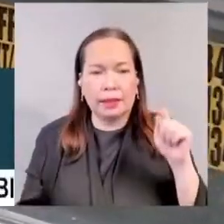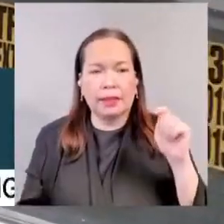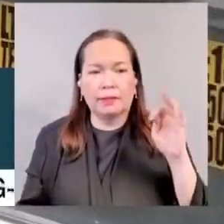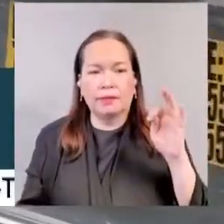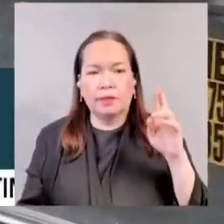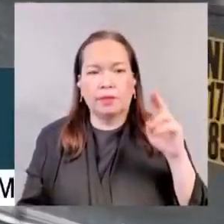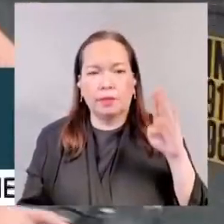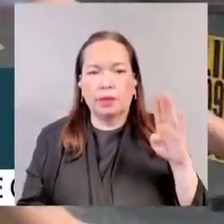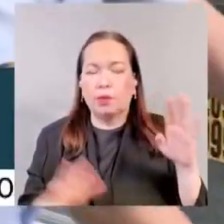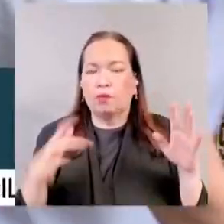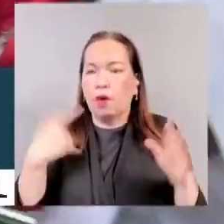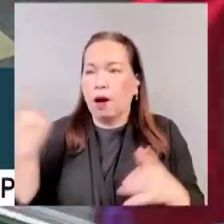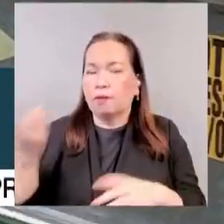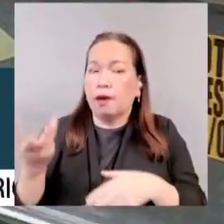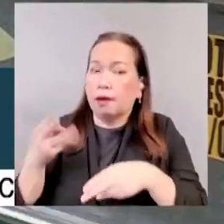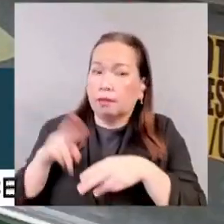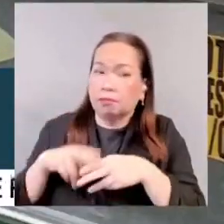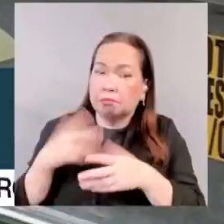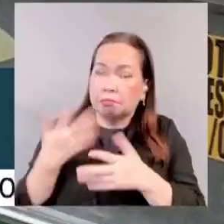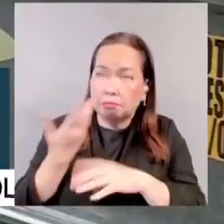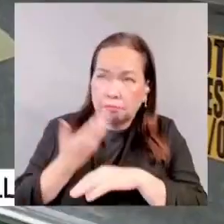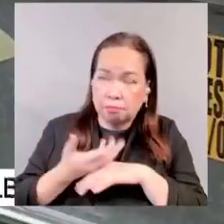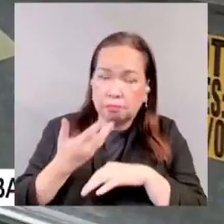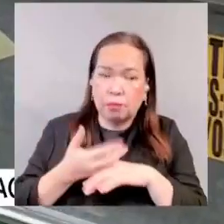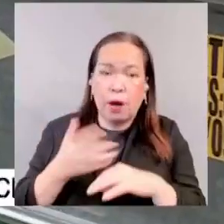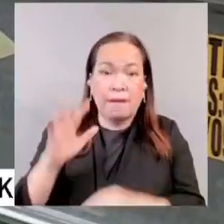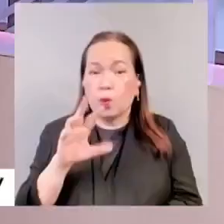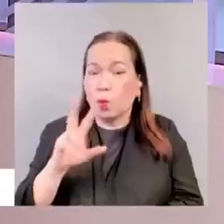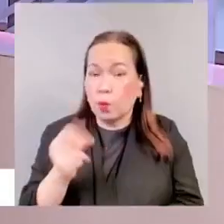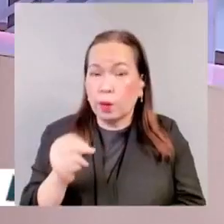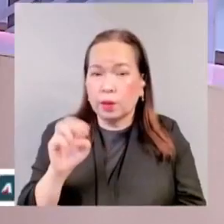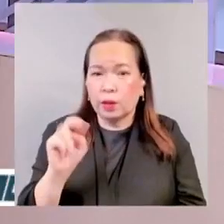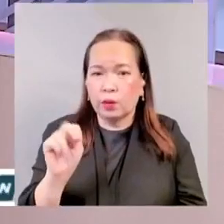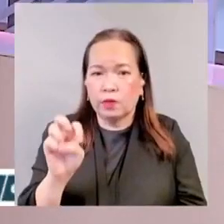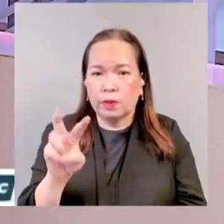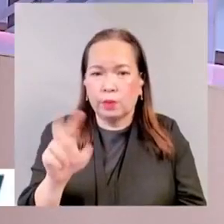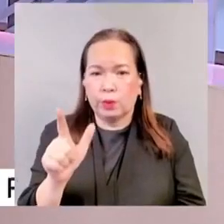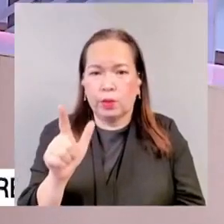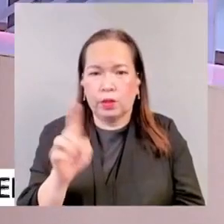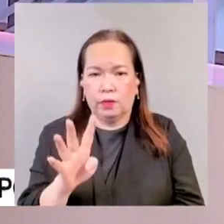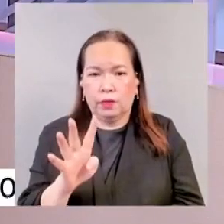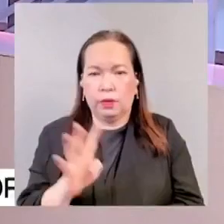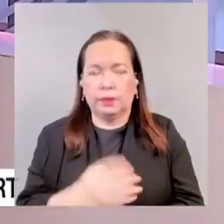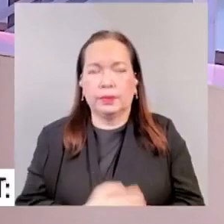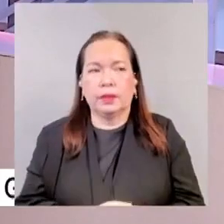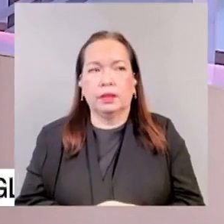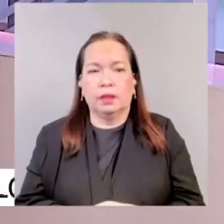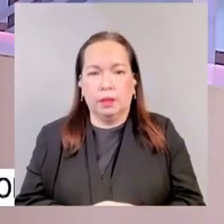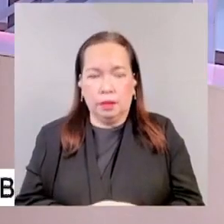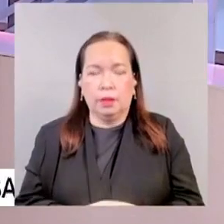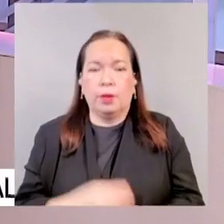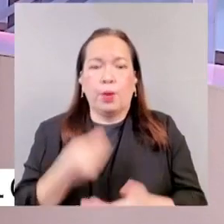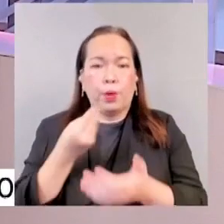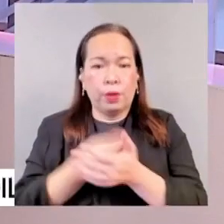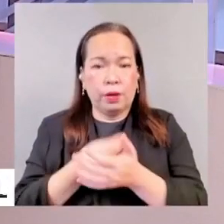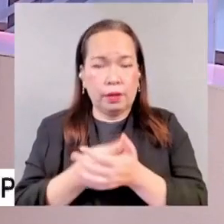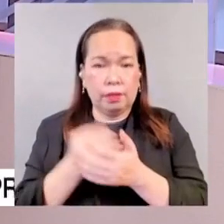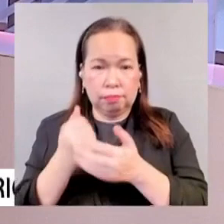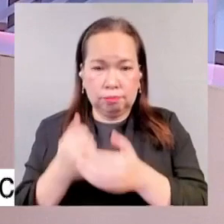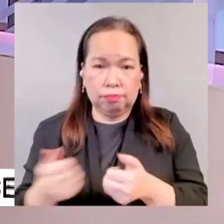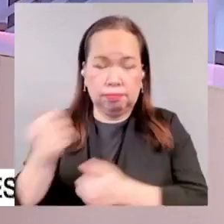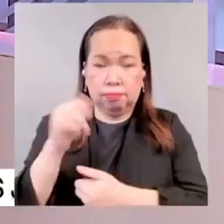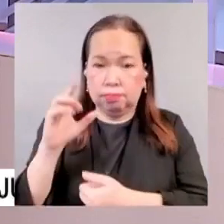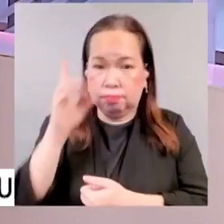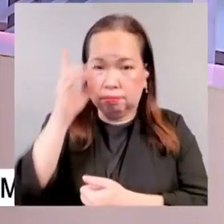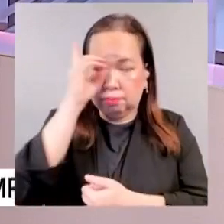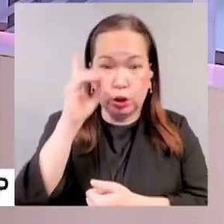petition for a 5 peso fare increase on November 24th. Finance Secretary Benjamin Diokno sees a better economic performance for the country